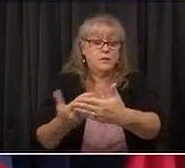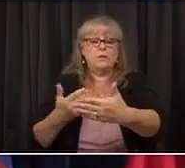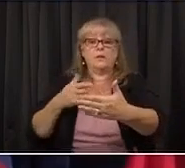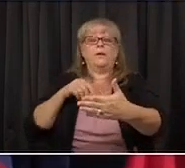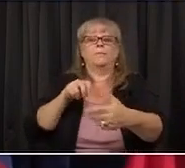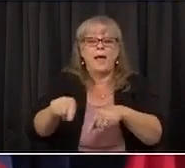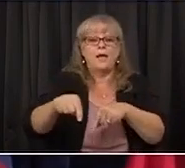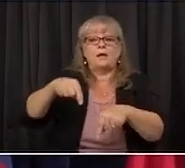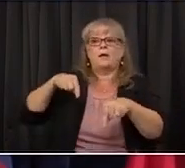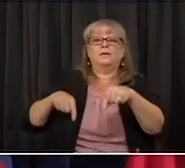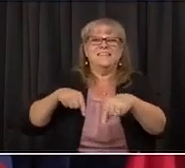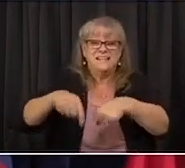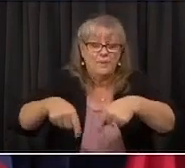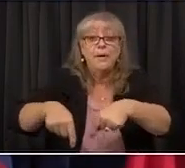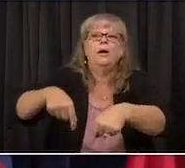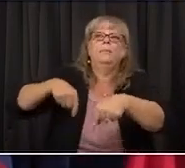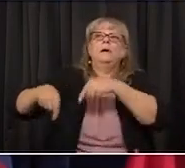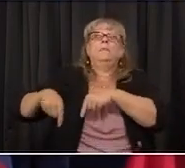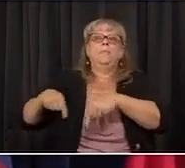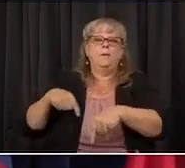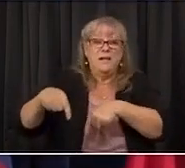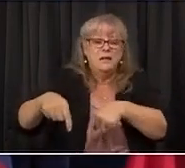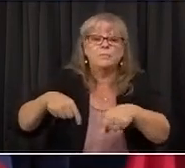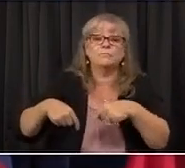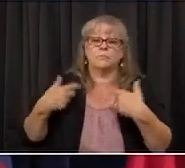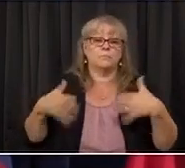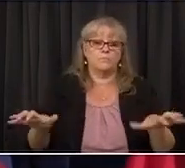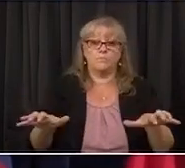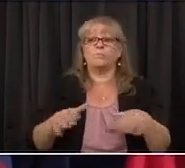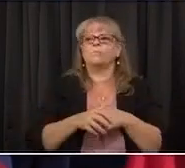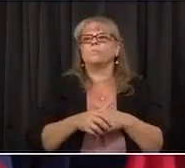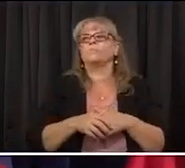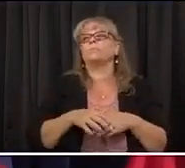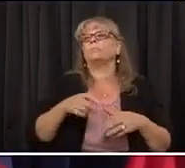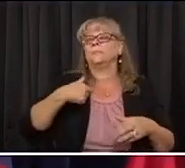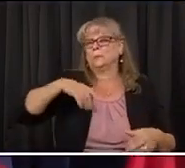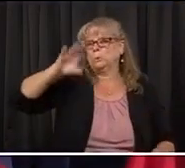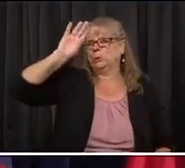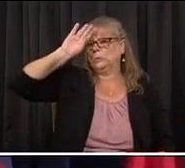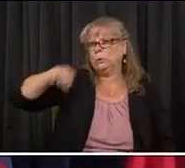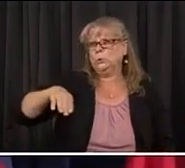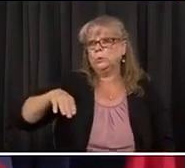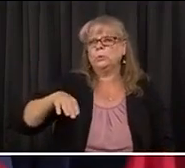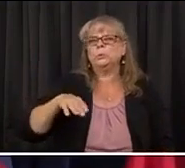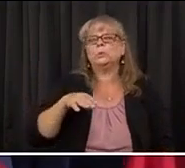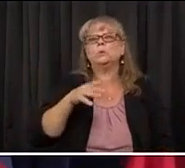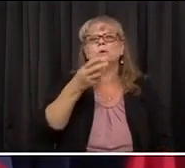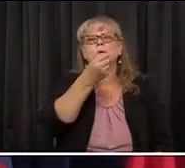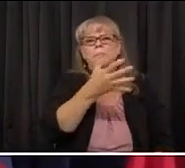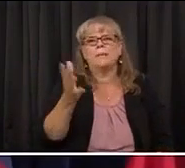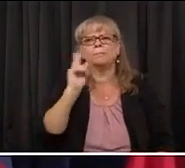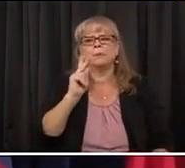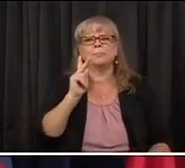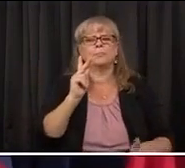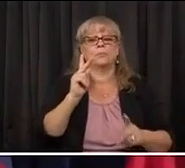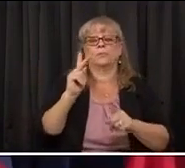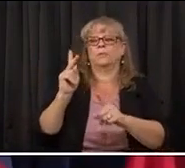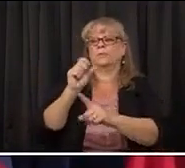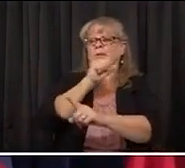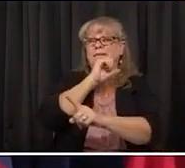our coronavirus deaths have been among older Coloradans and people with disabilities. And to be clear, this virus can be deadly for people of all